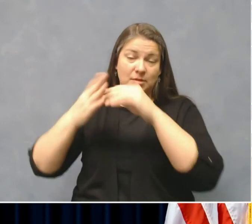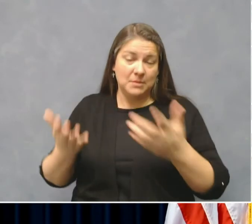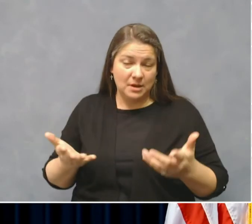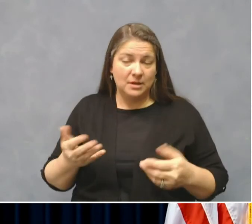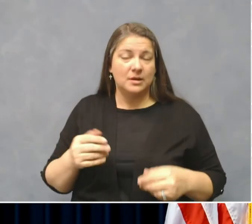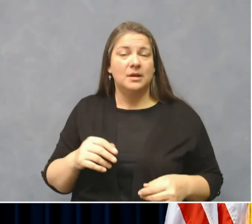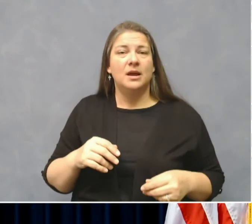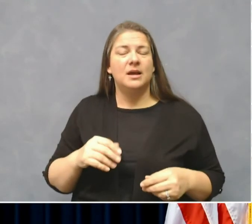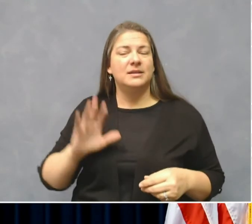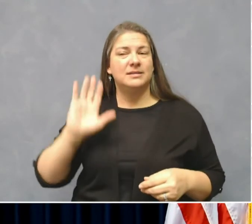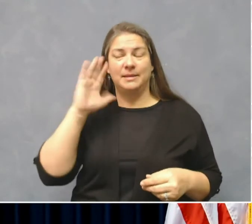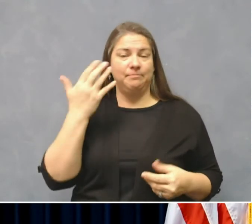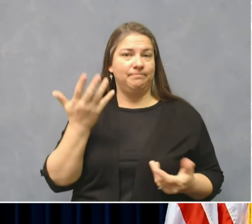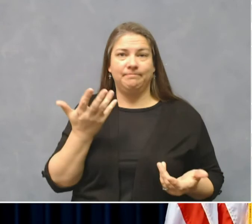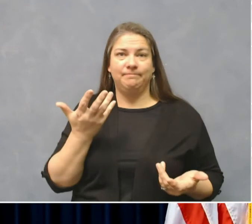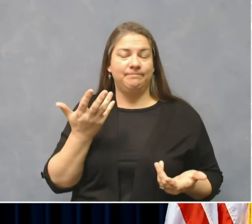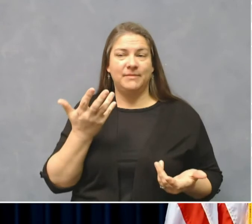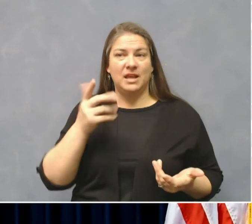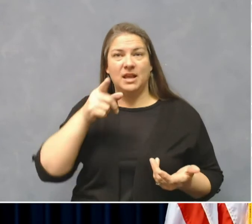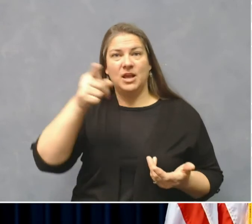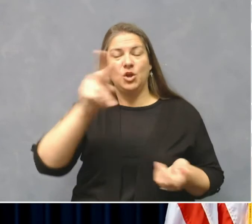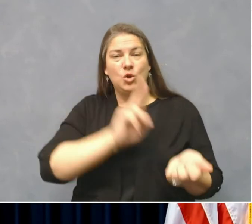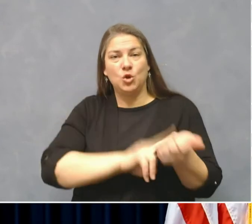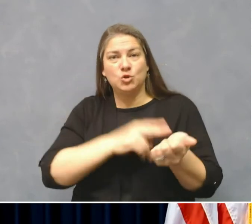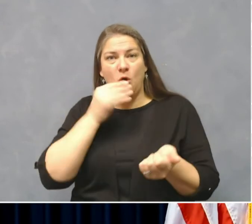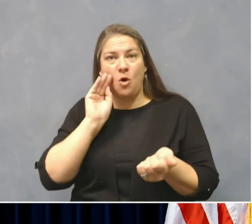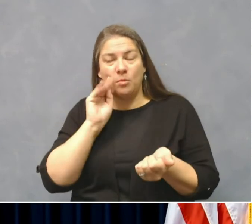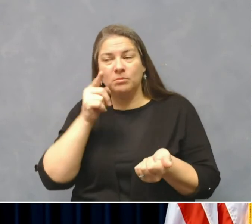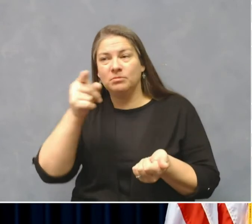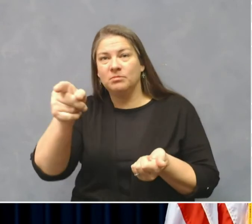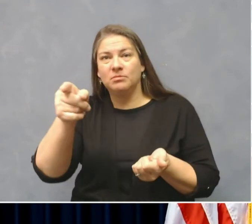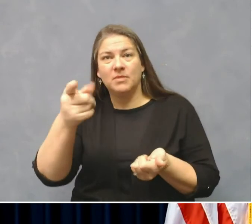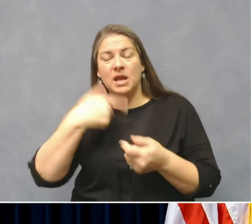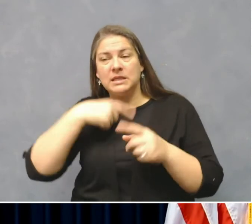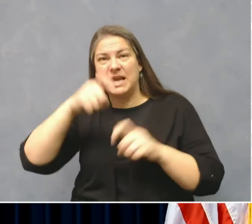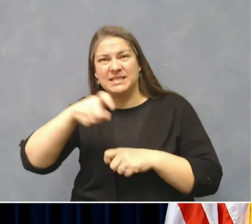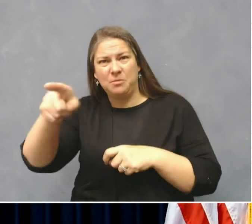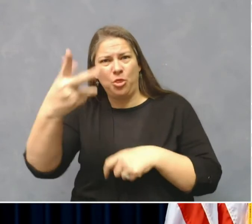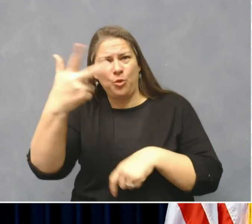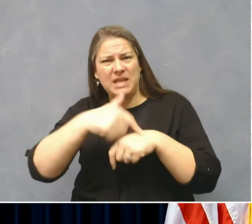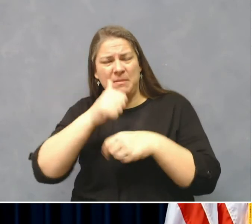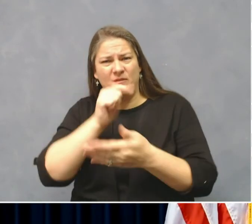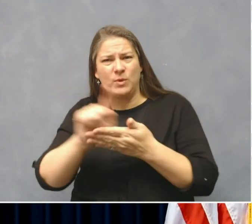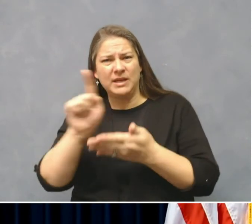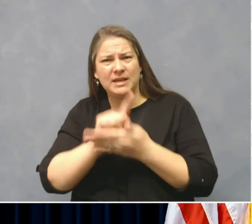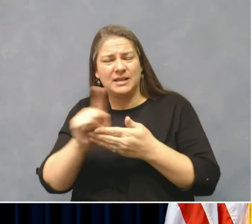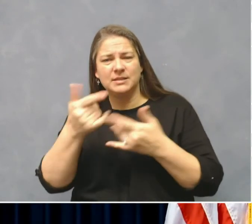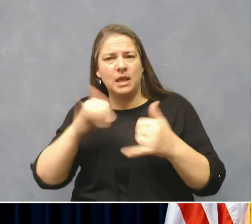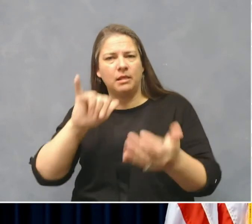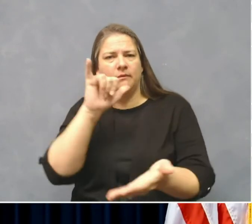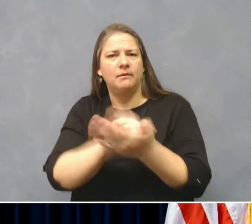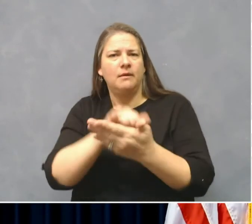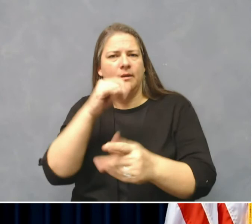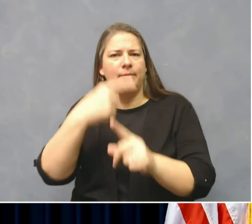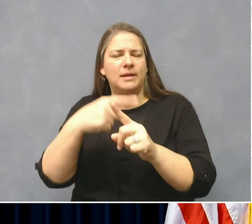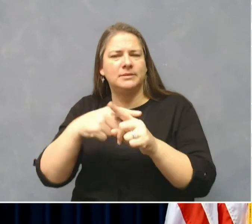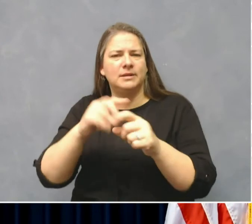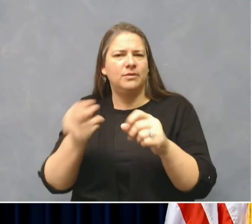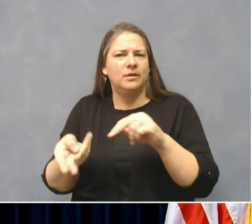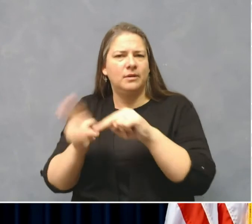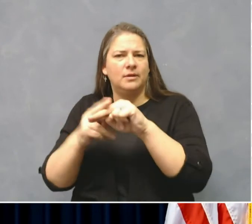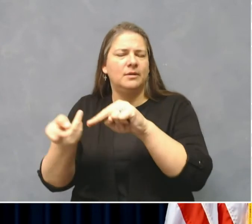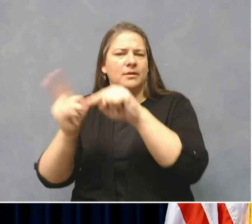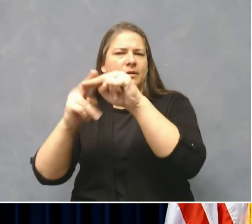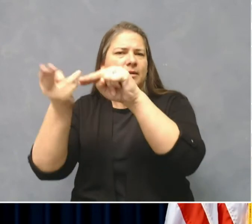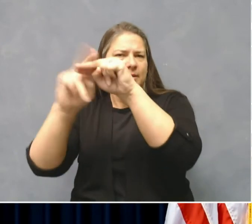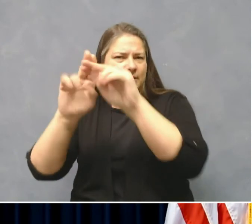of long-term care facilities where we test people 3 times a week. But what we need to make sure is if community transmission is